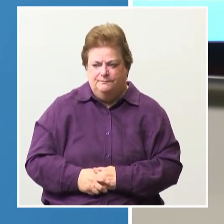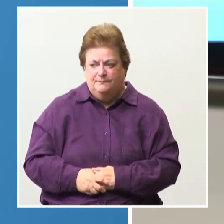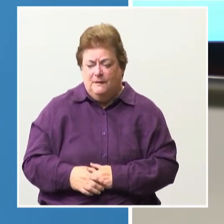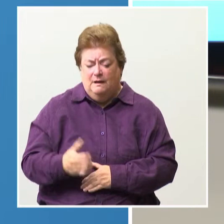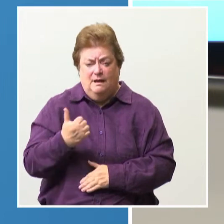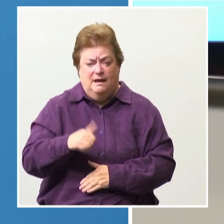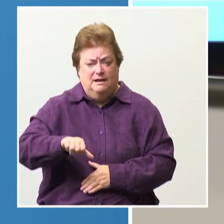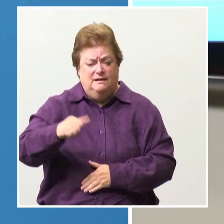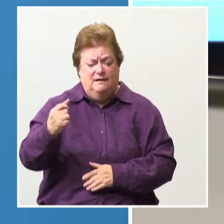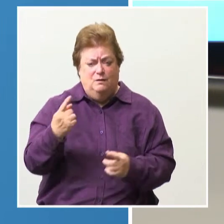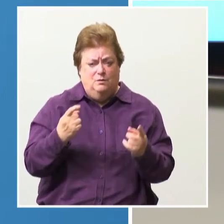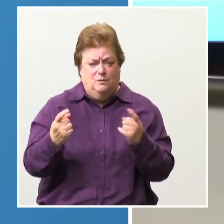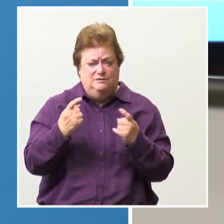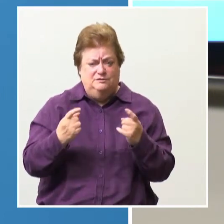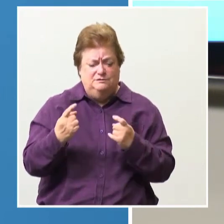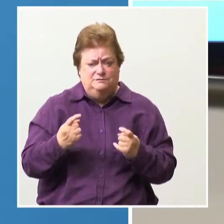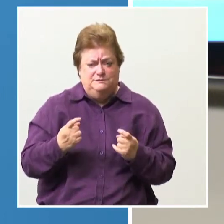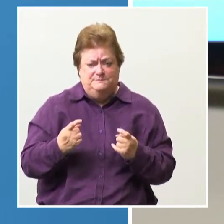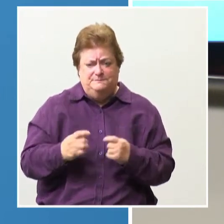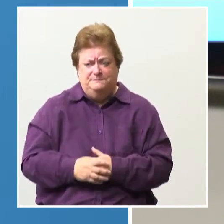Any other questions today?